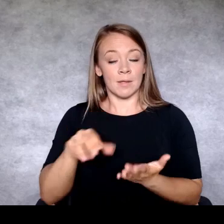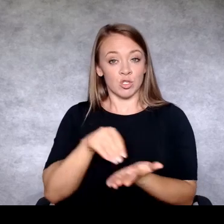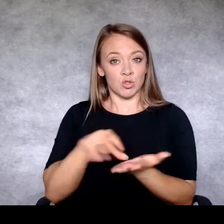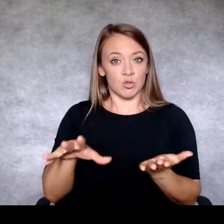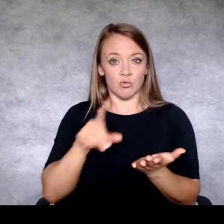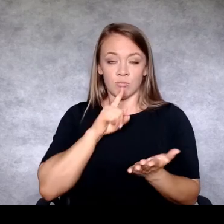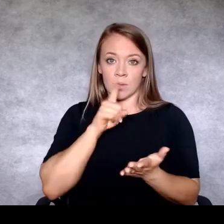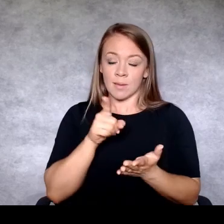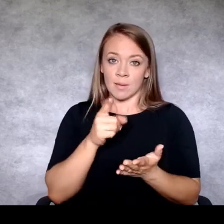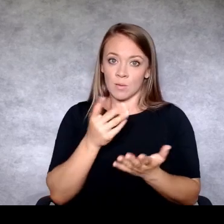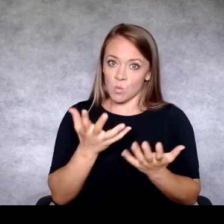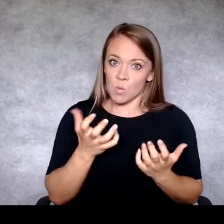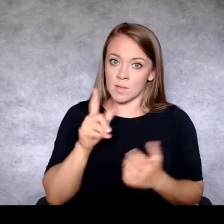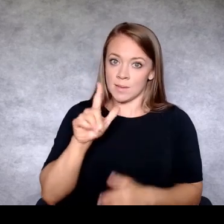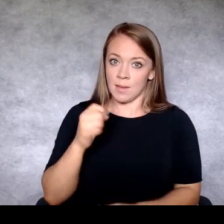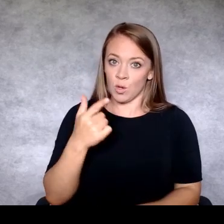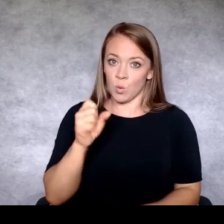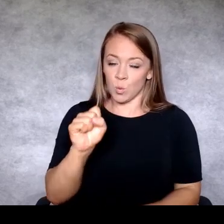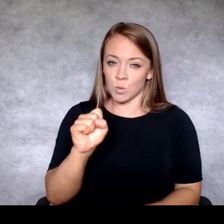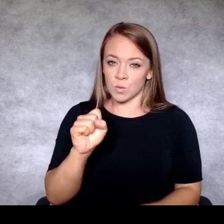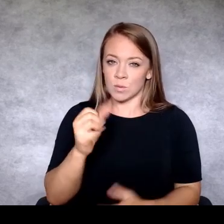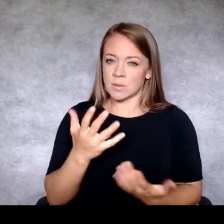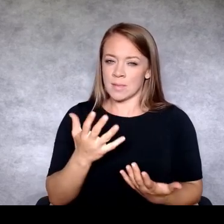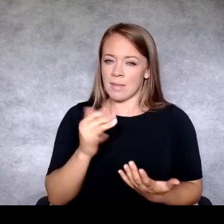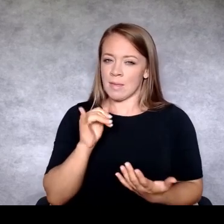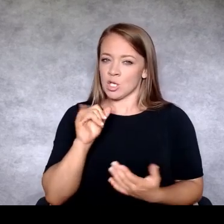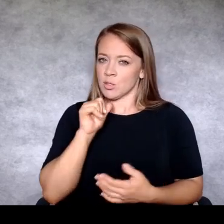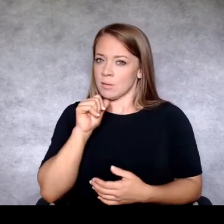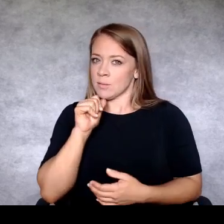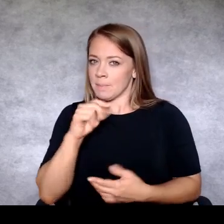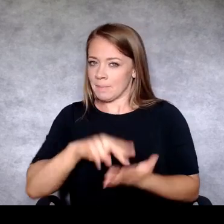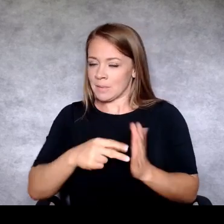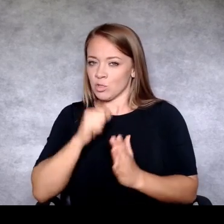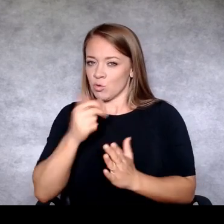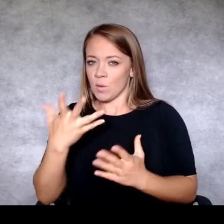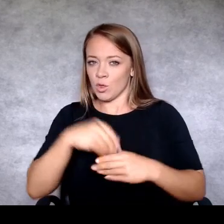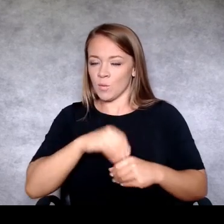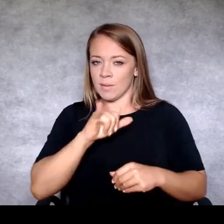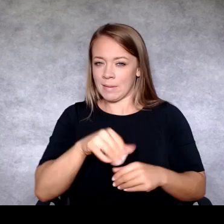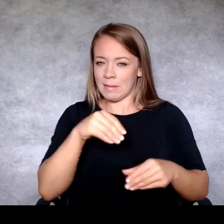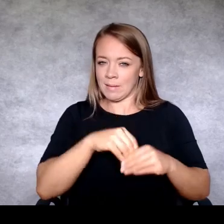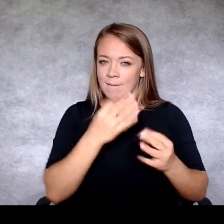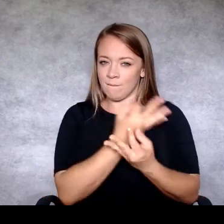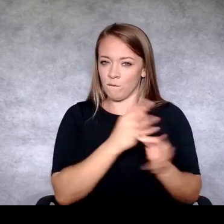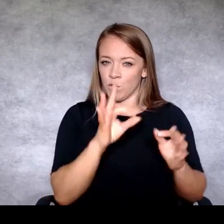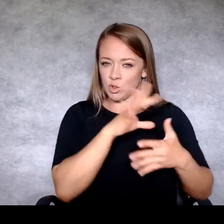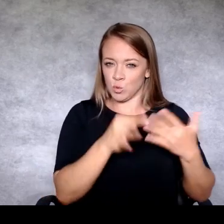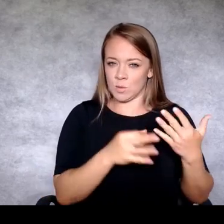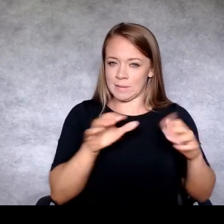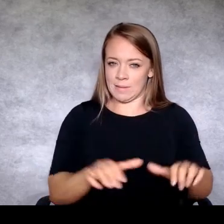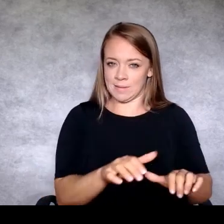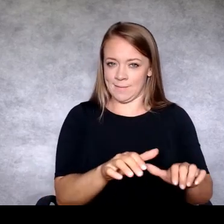is highly motivated by Legos, then Legos would not also be part of their free choice activities.